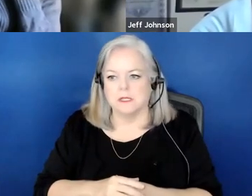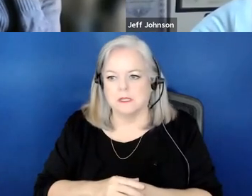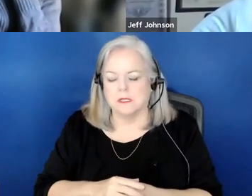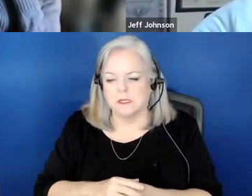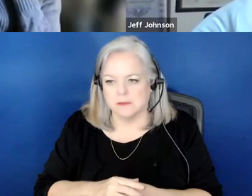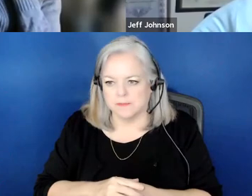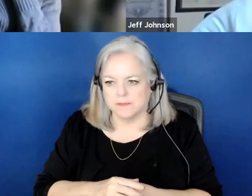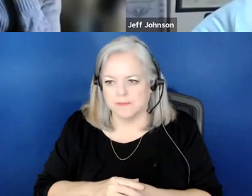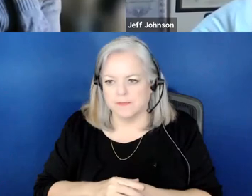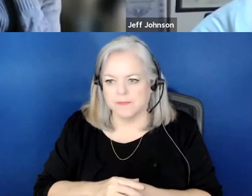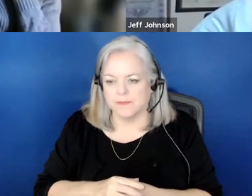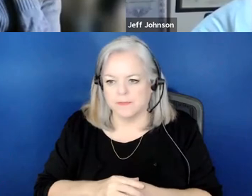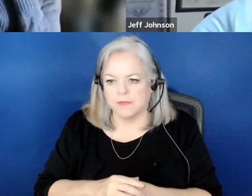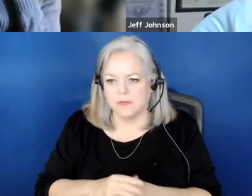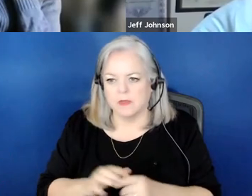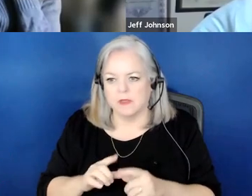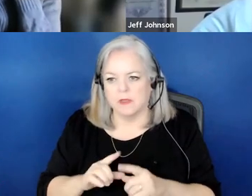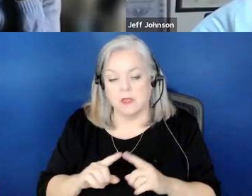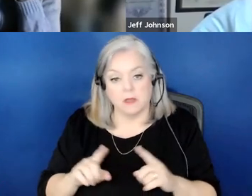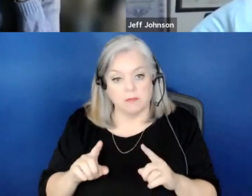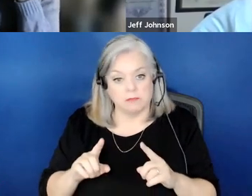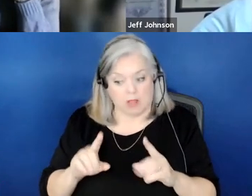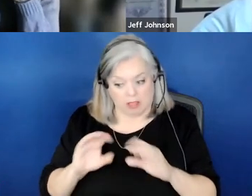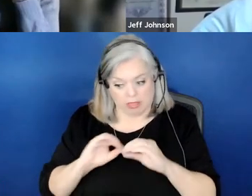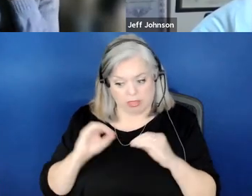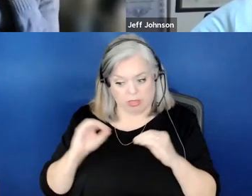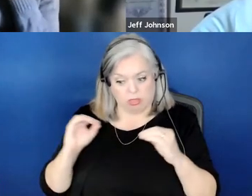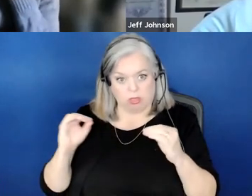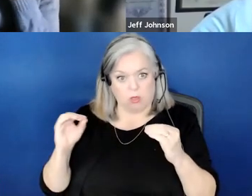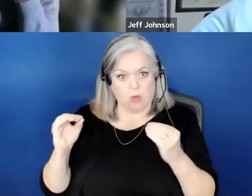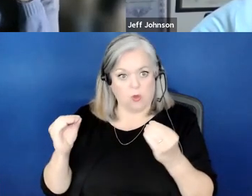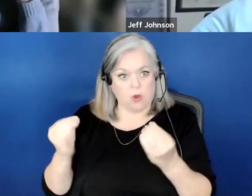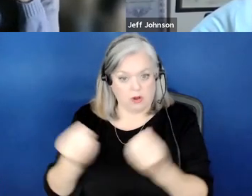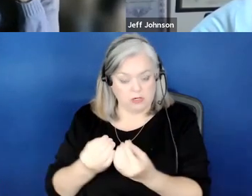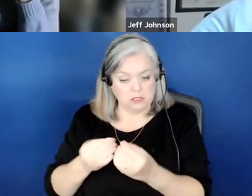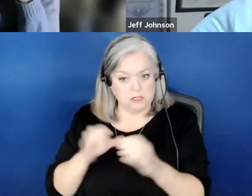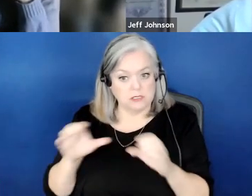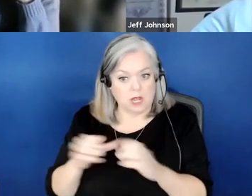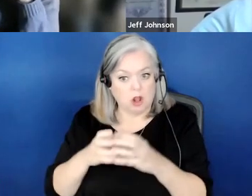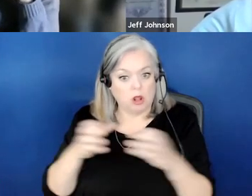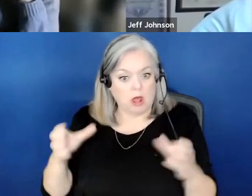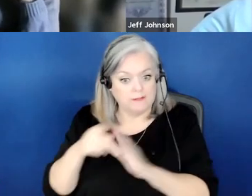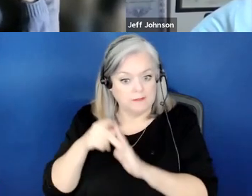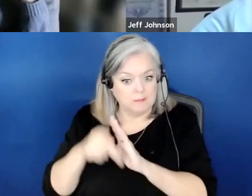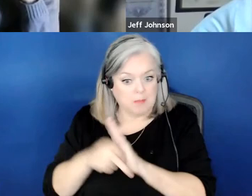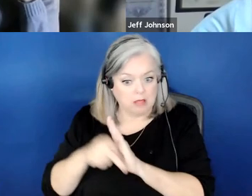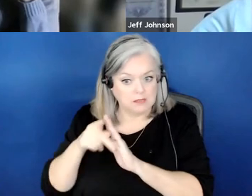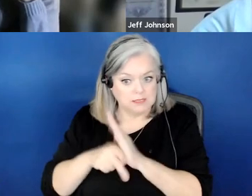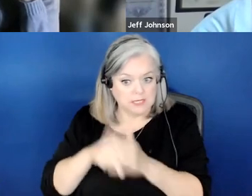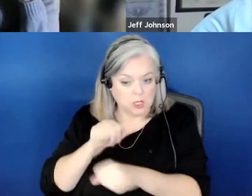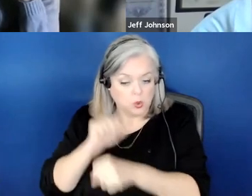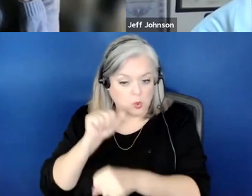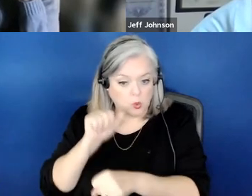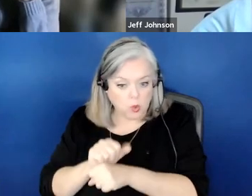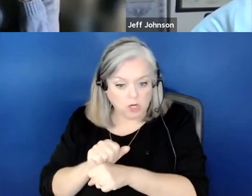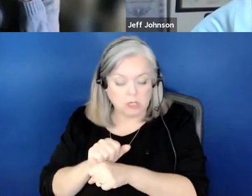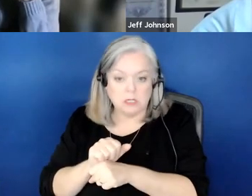that has done a lot of policy work who